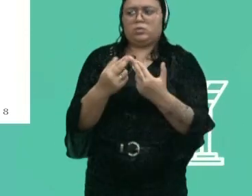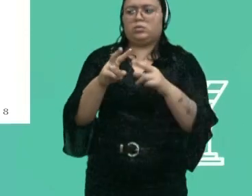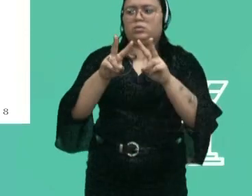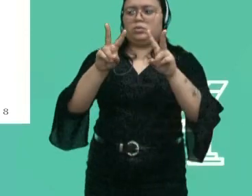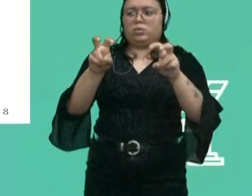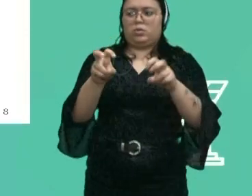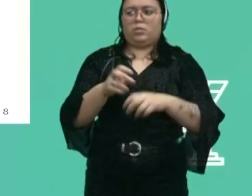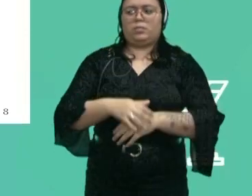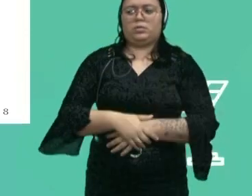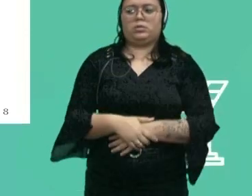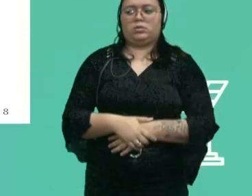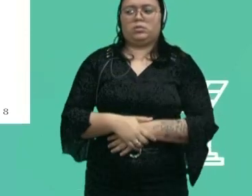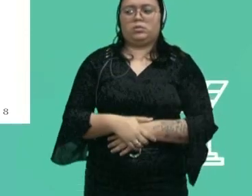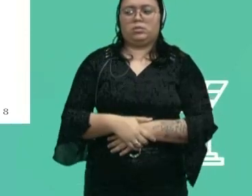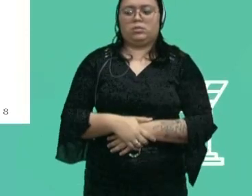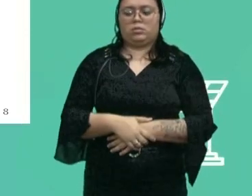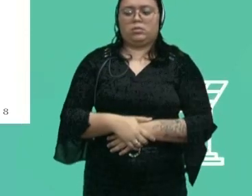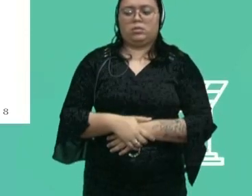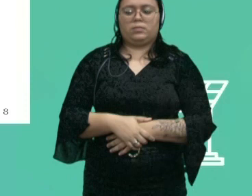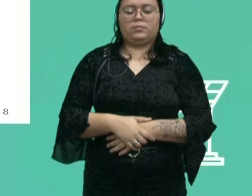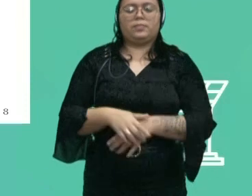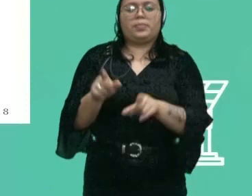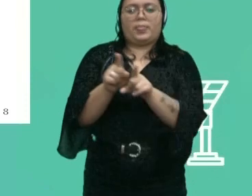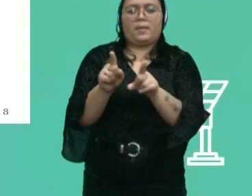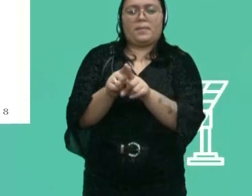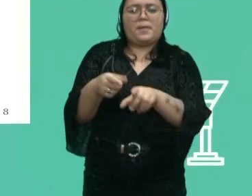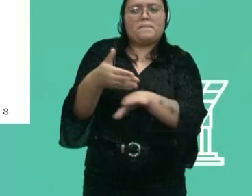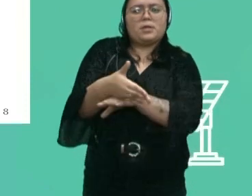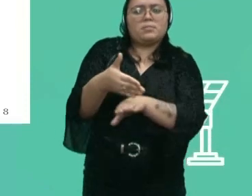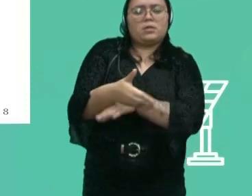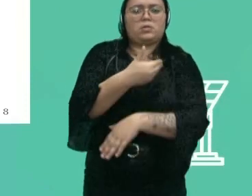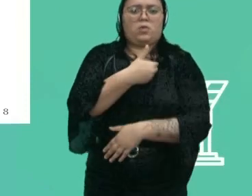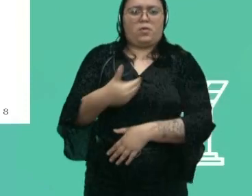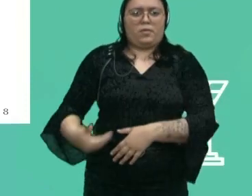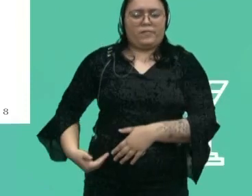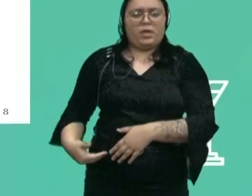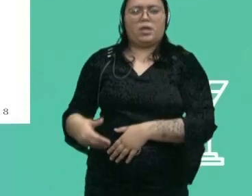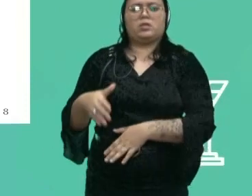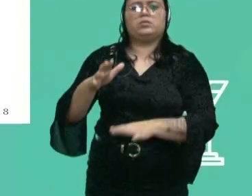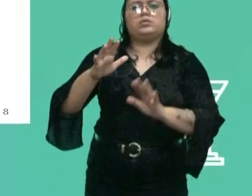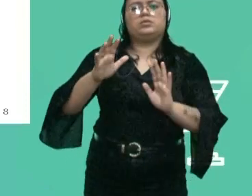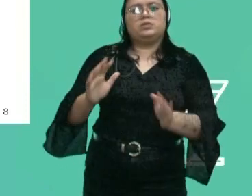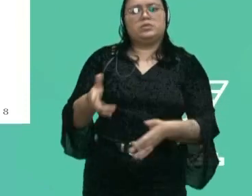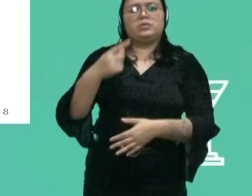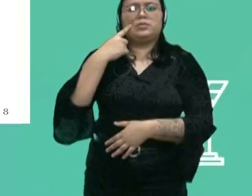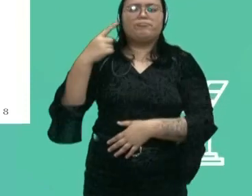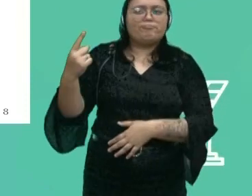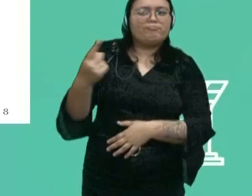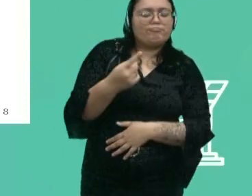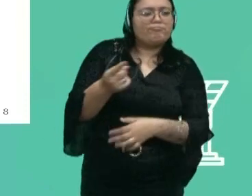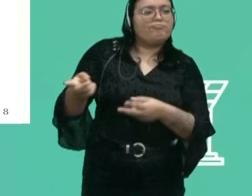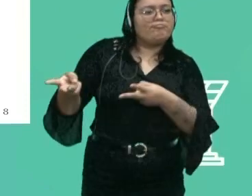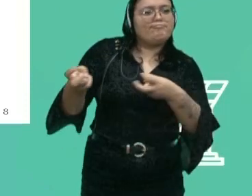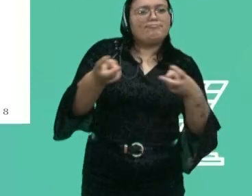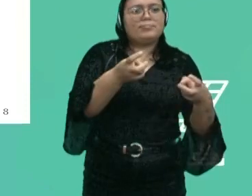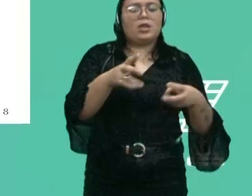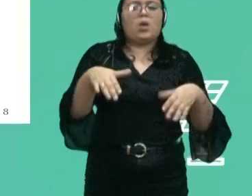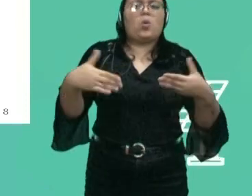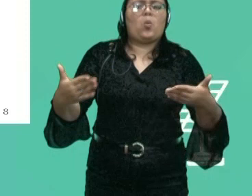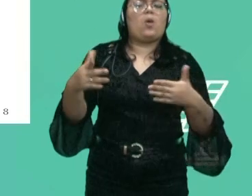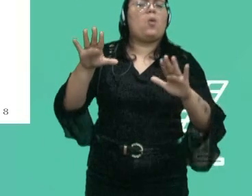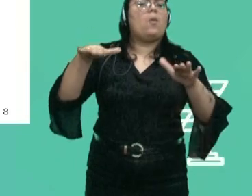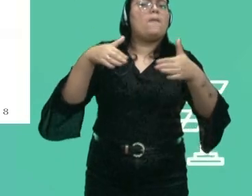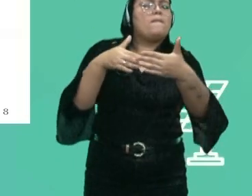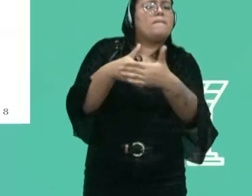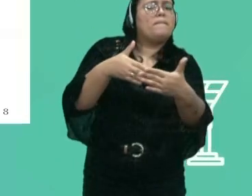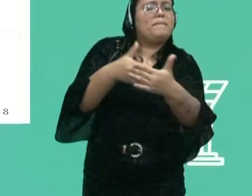Granholm, Secretary John Kerry, Bill Gates, major companies. And we asked the question, what is the main barrier to